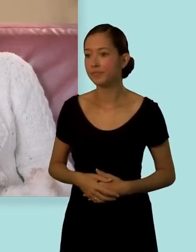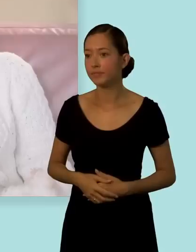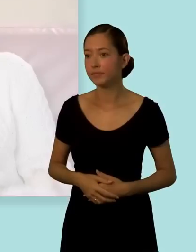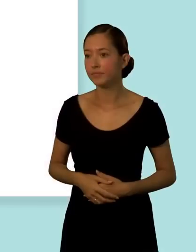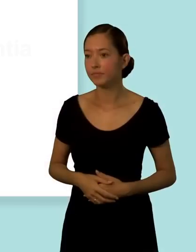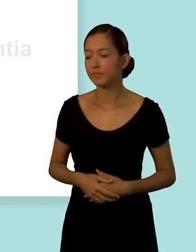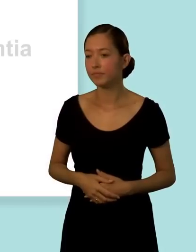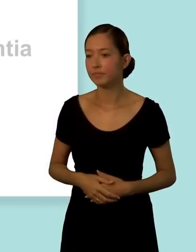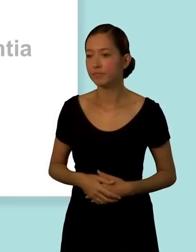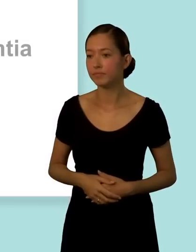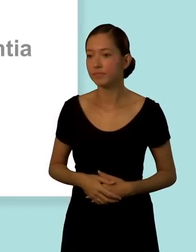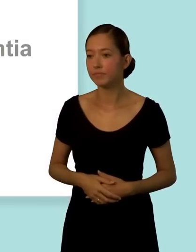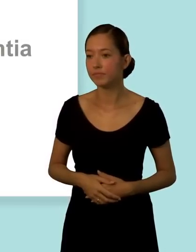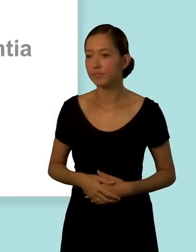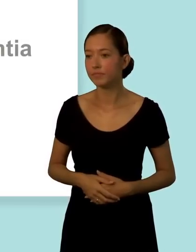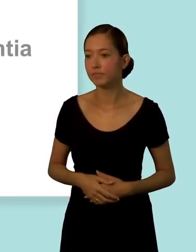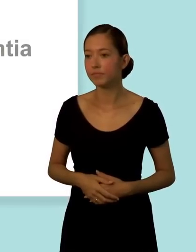got.